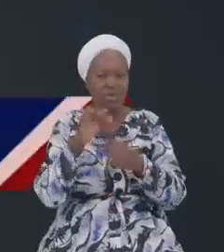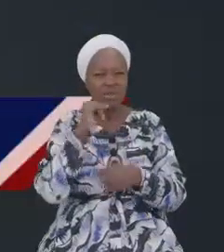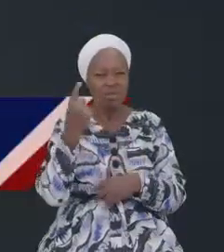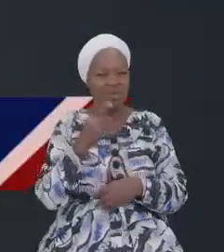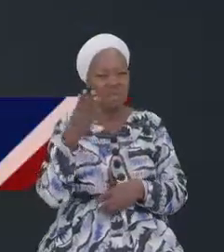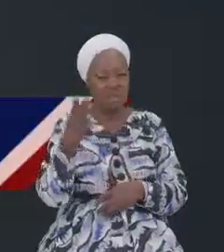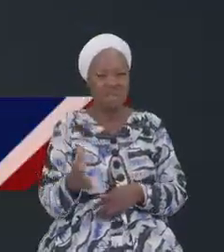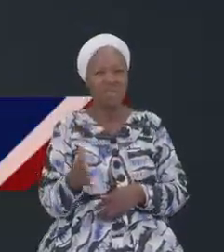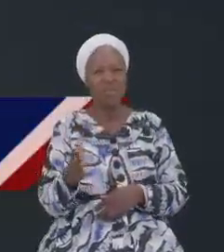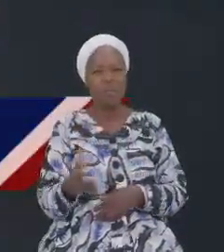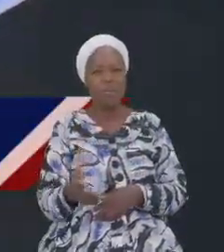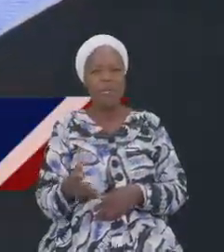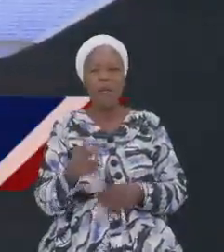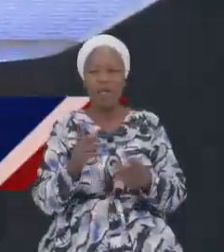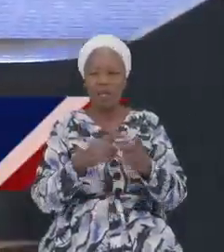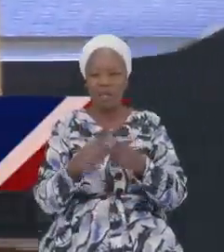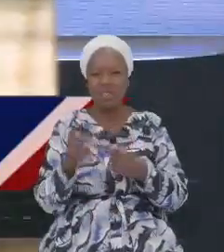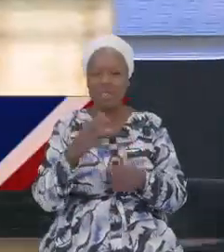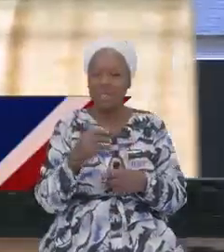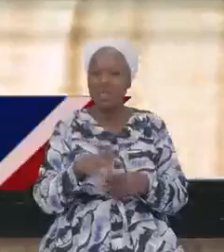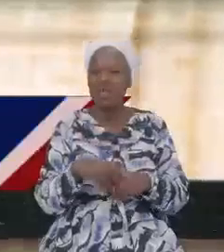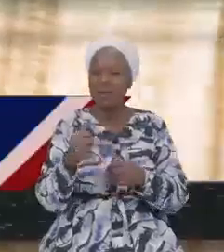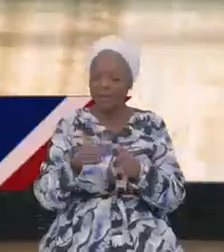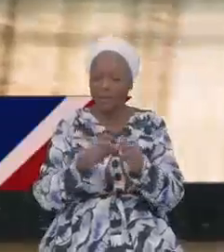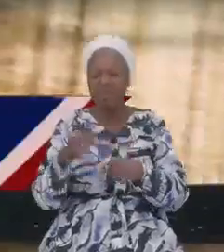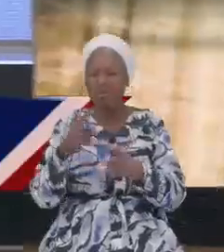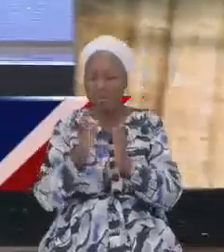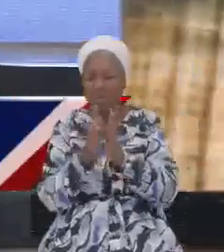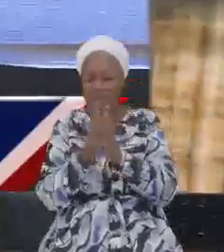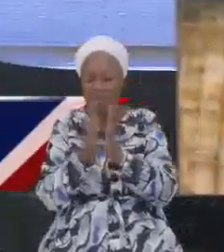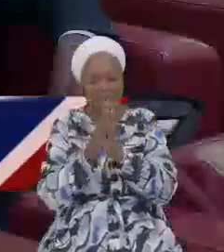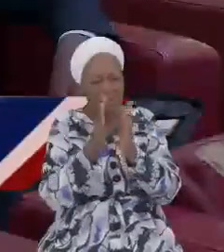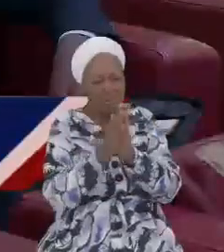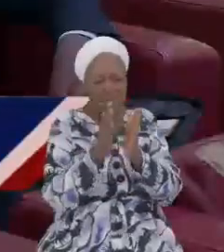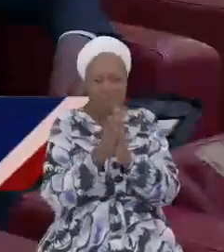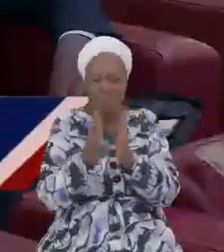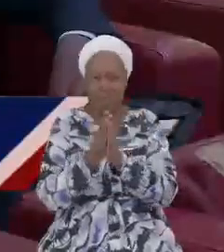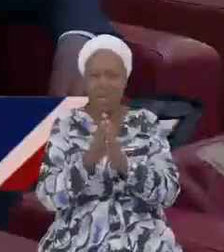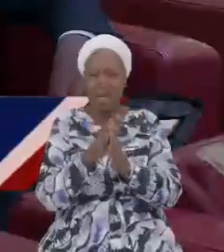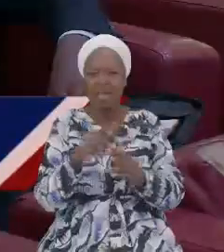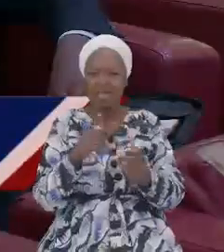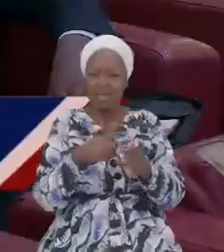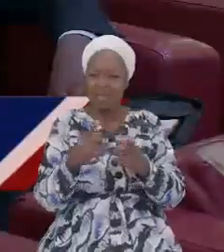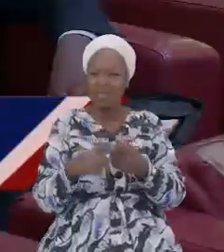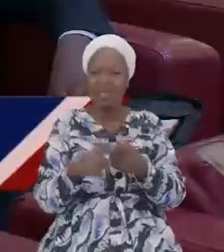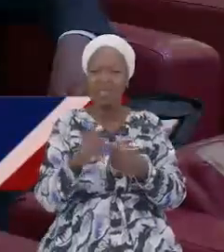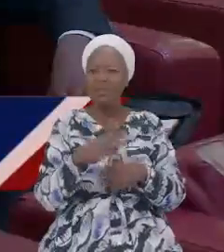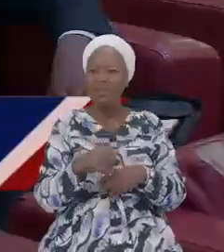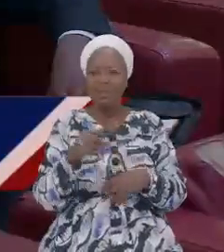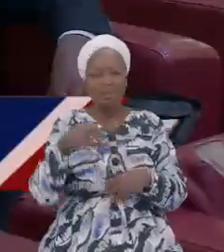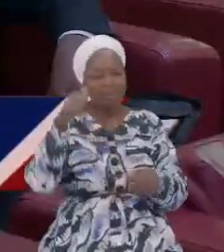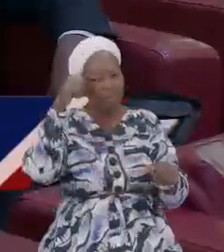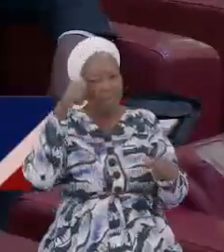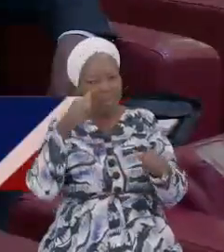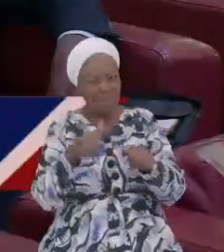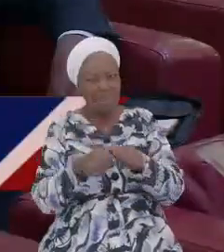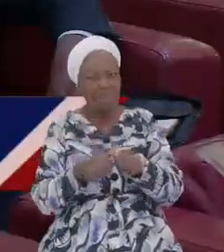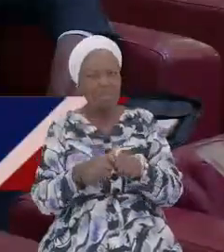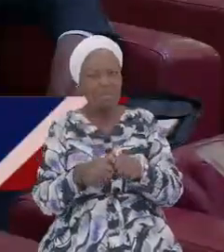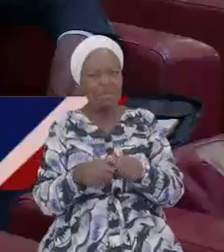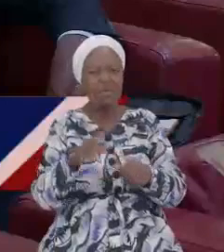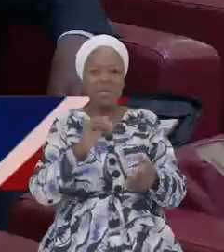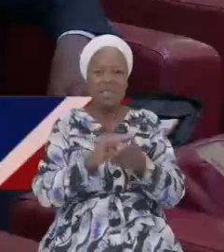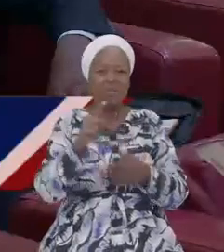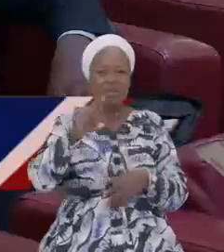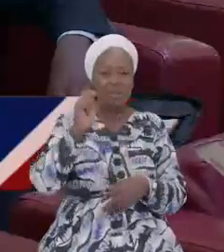And if you just rush ahead, pray, and then, you know, prayer is the key. Obedience is